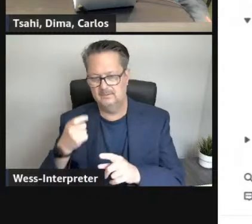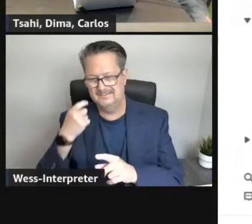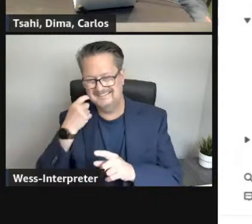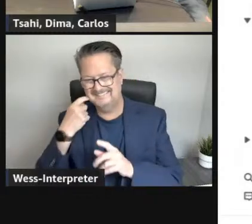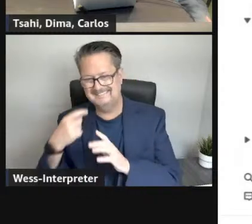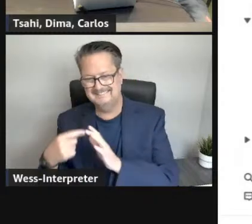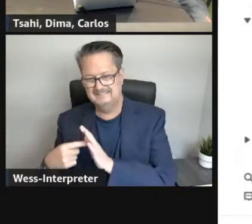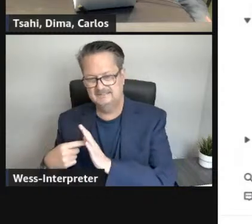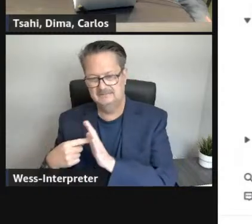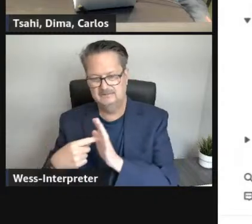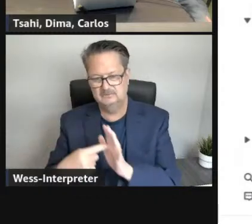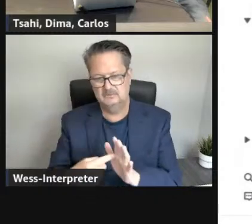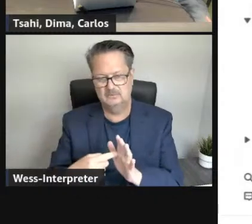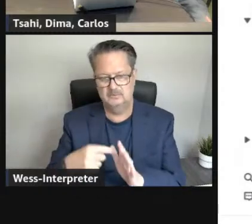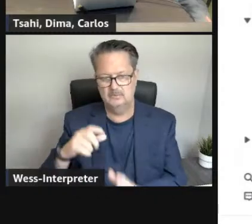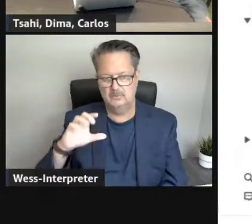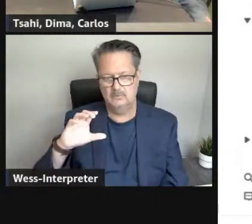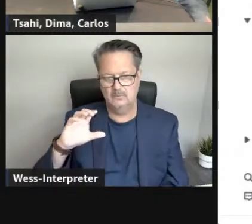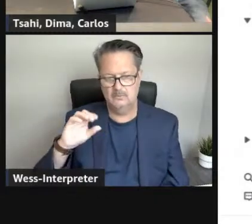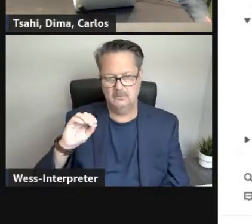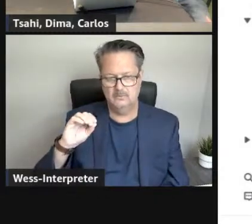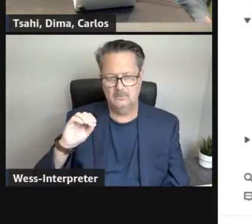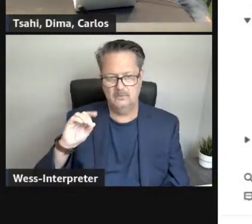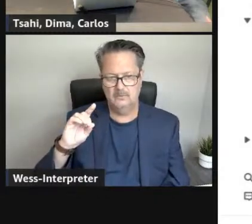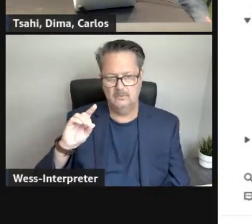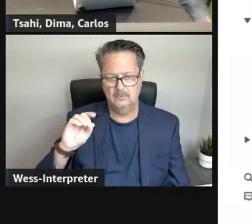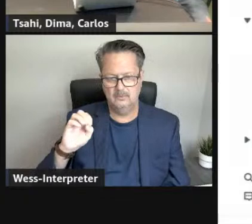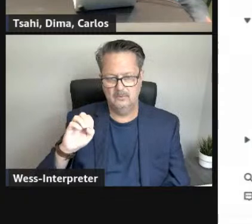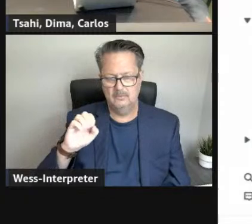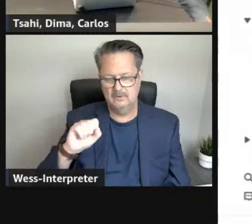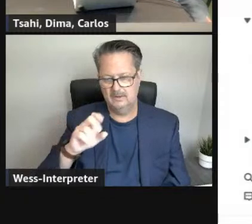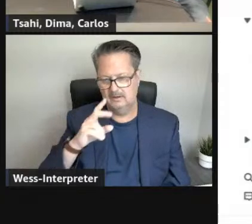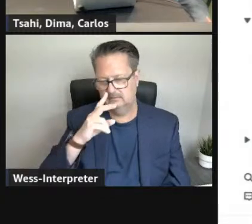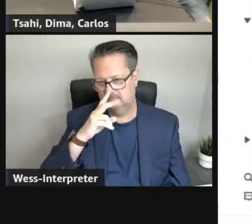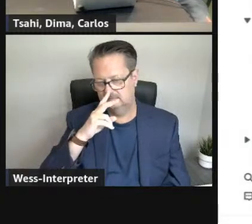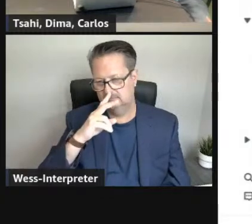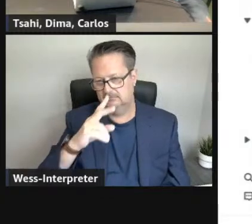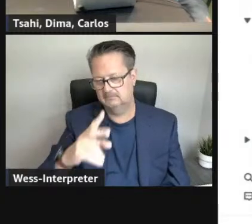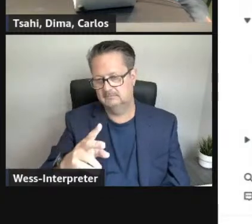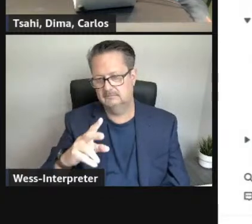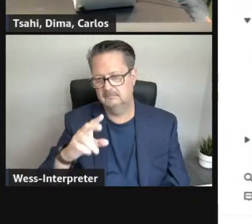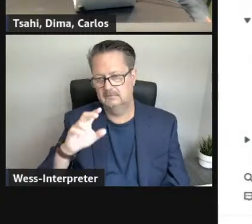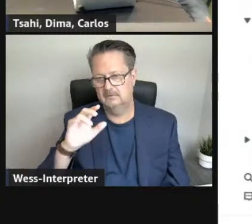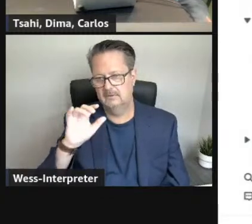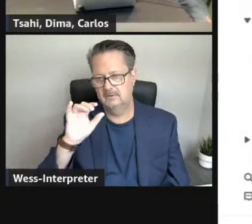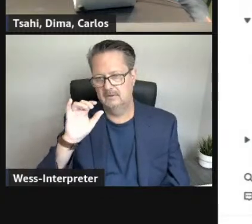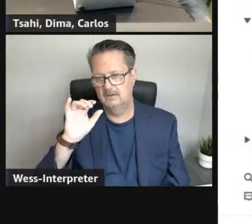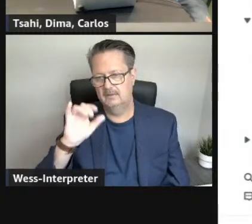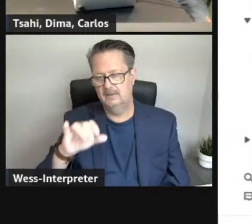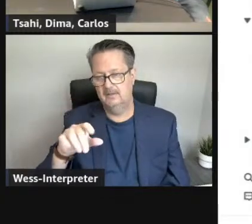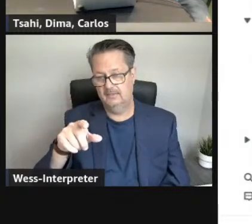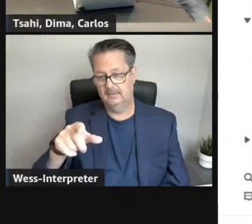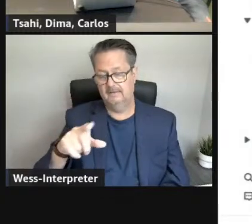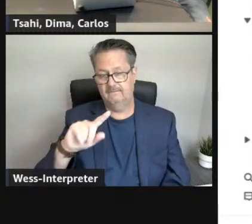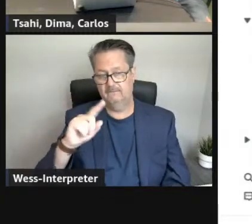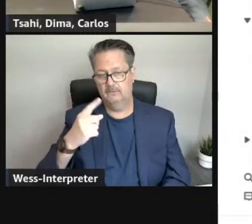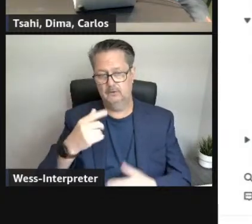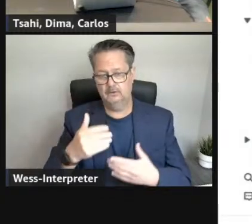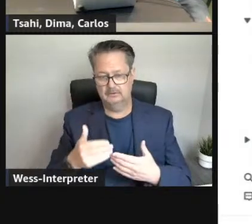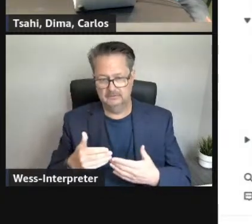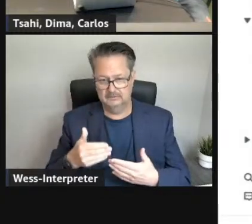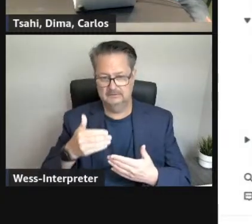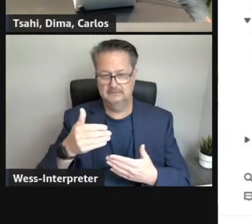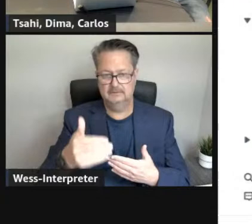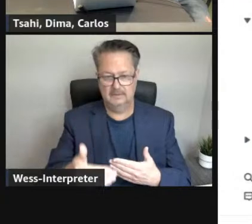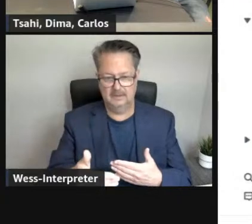you. And here we can see that this step, the first step of the pipeline, this